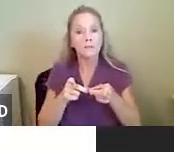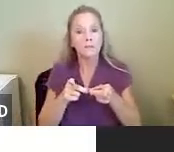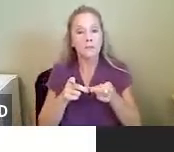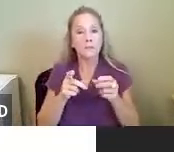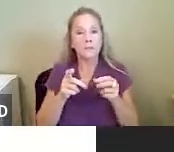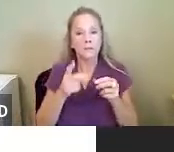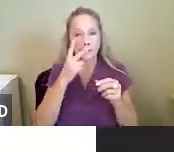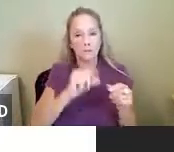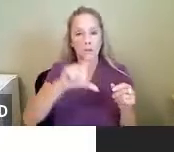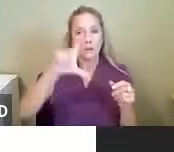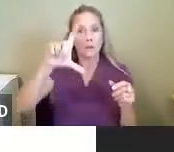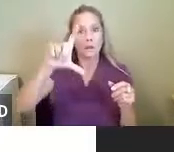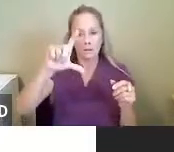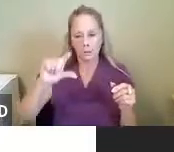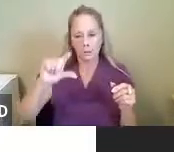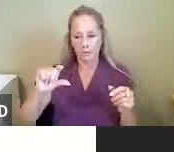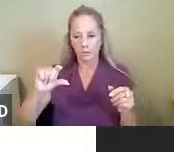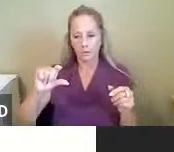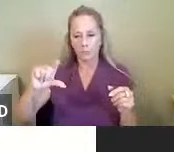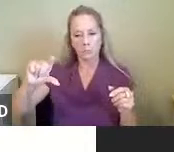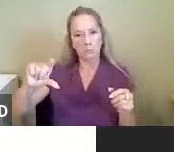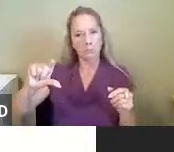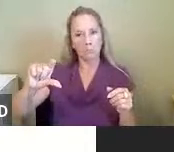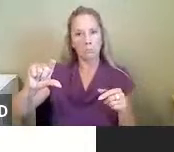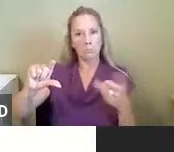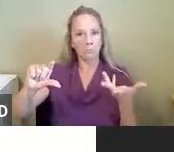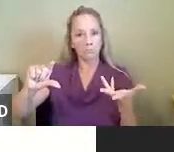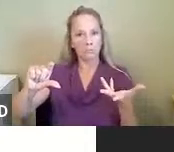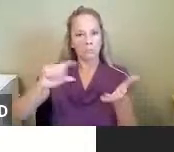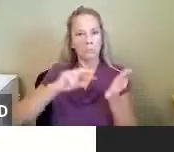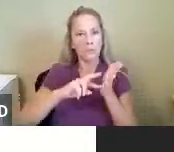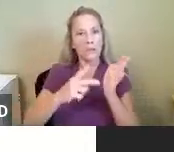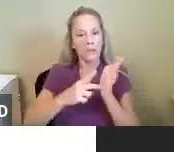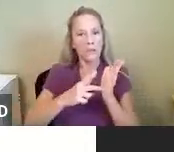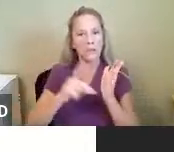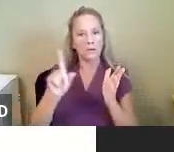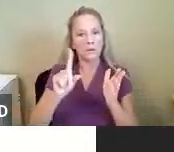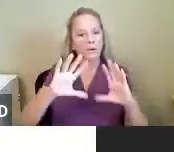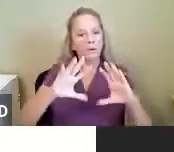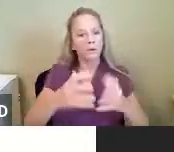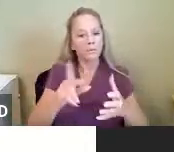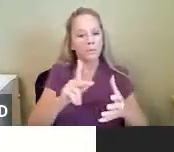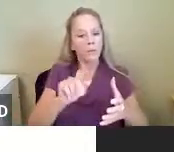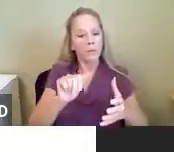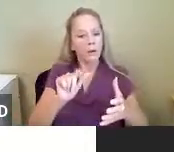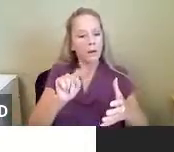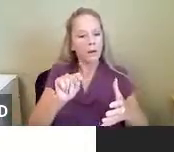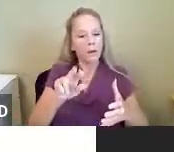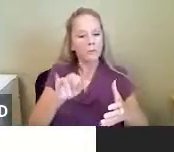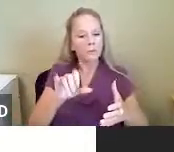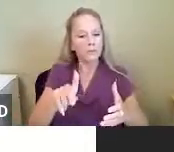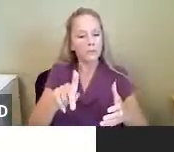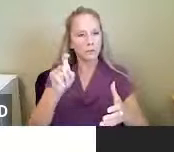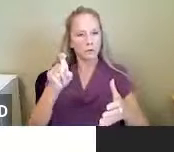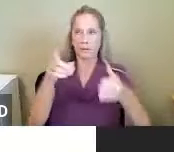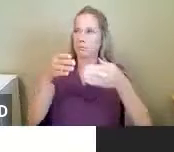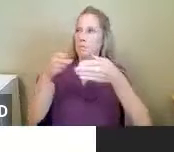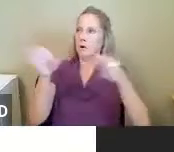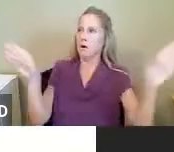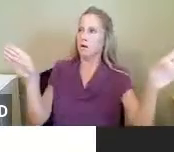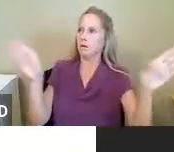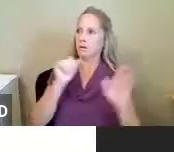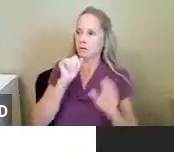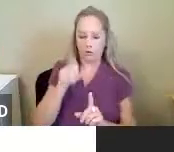again, you would think that there's more of the at-risk population in the broader district, relatively speaking, than just